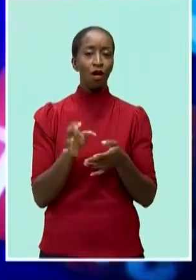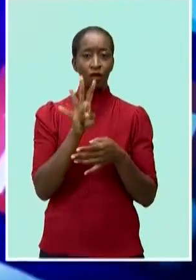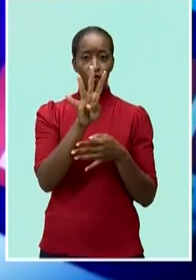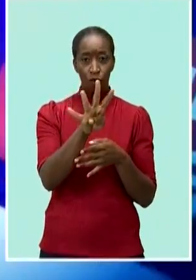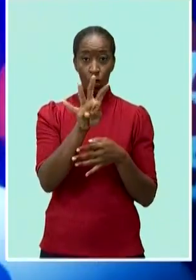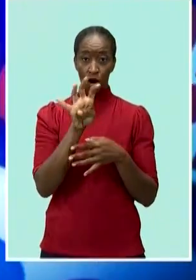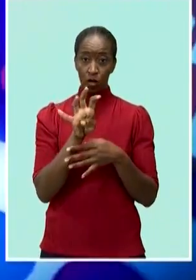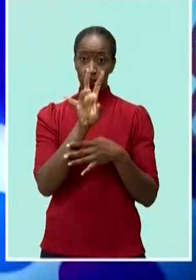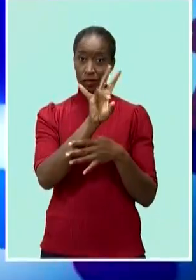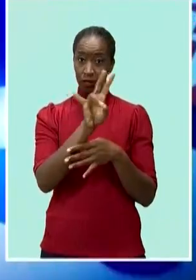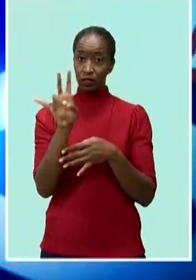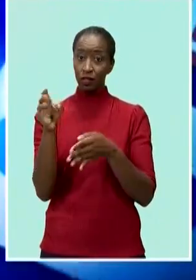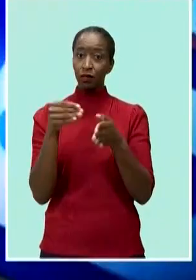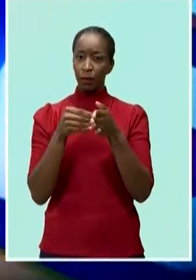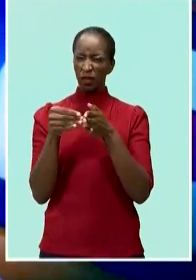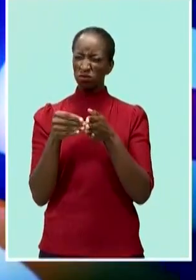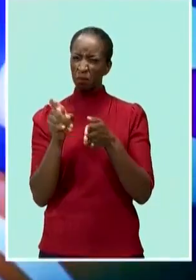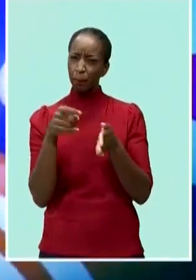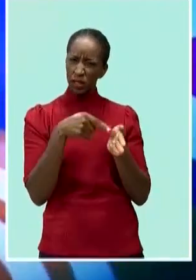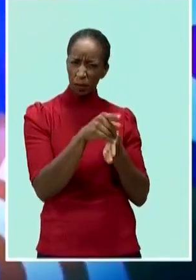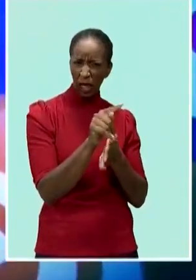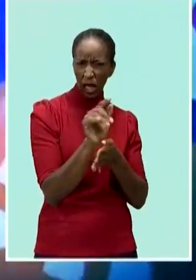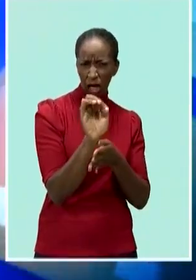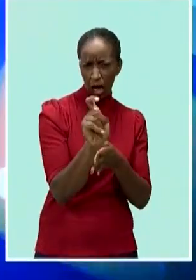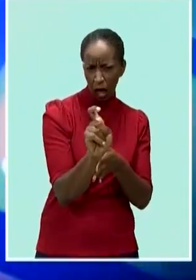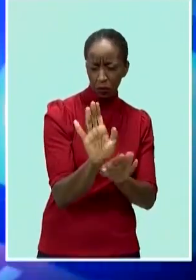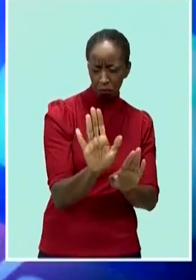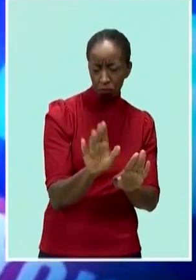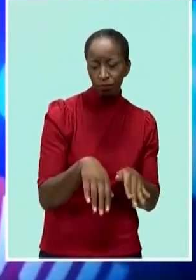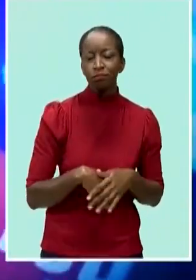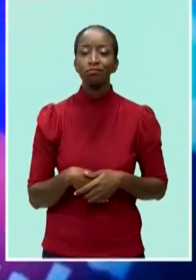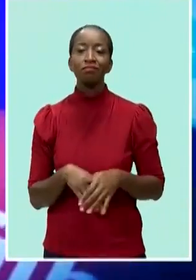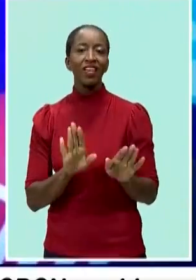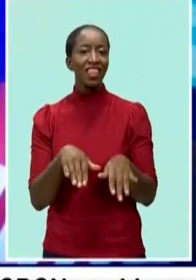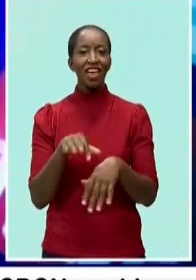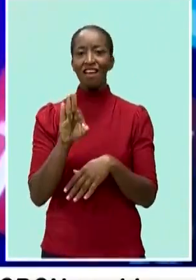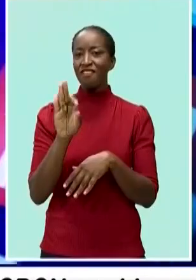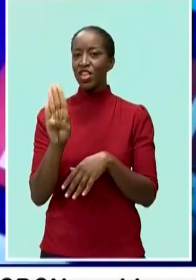$477 million after taxes. And that's what's trending for this evening.